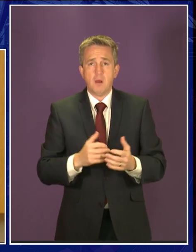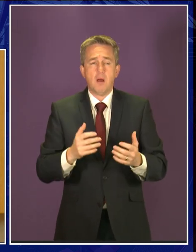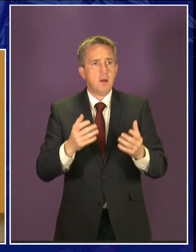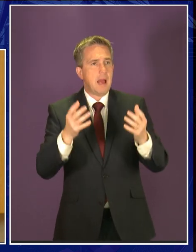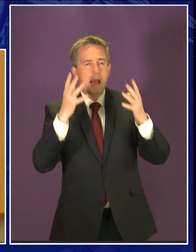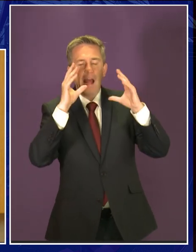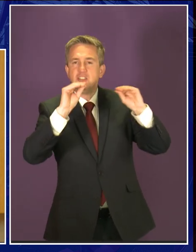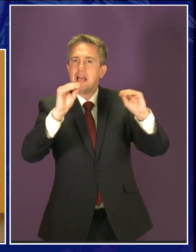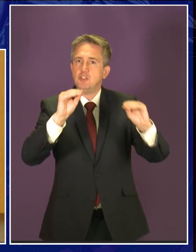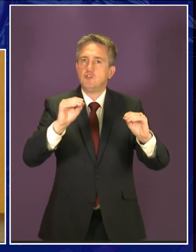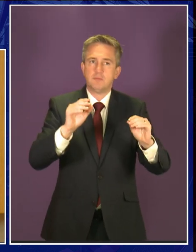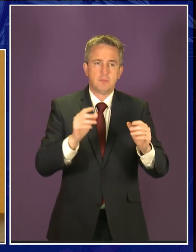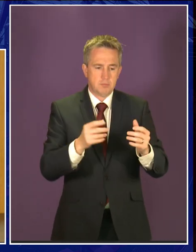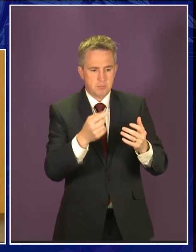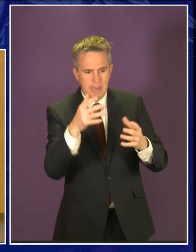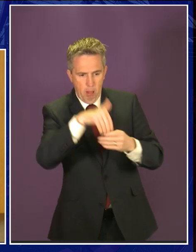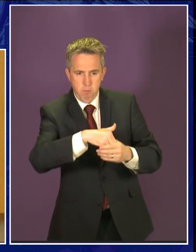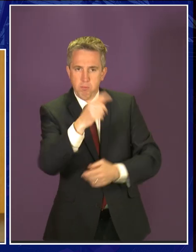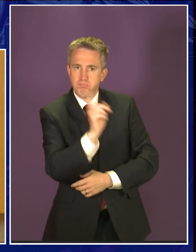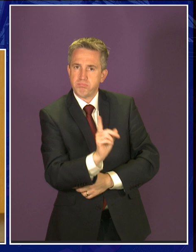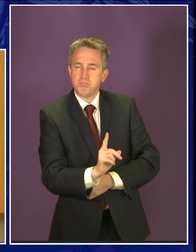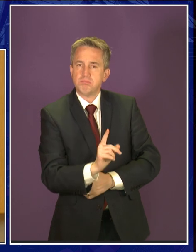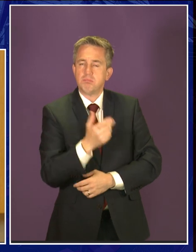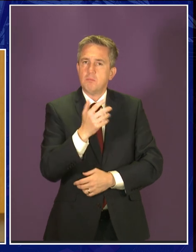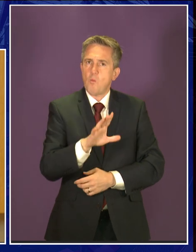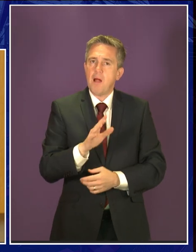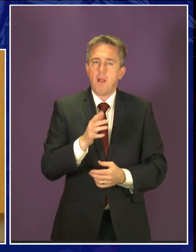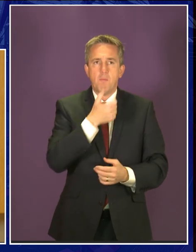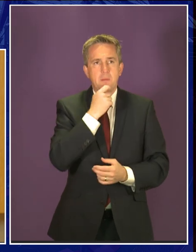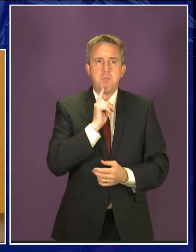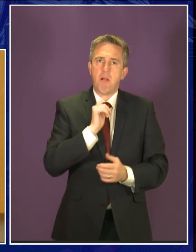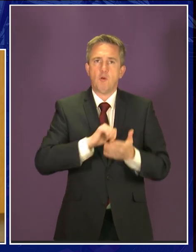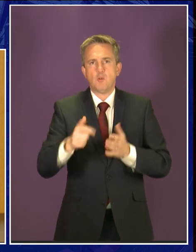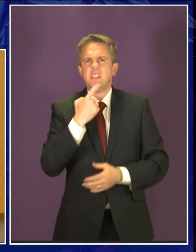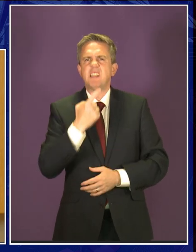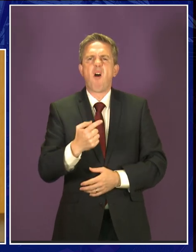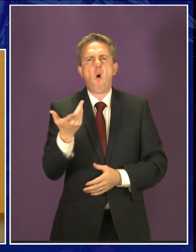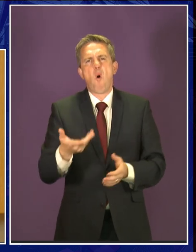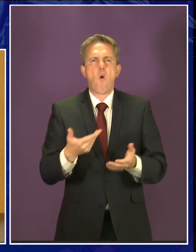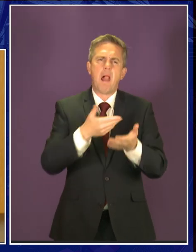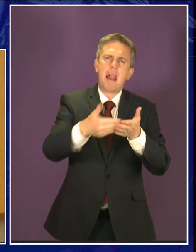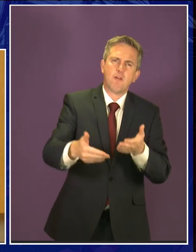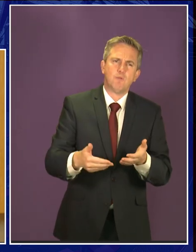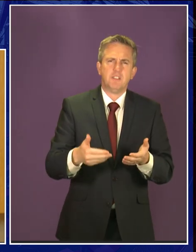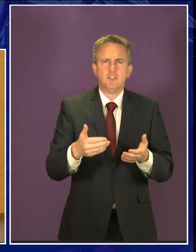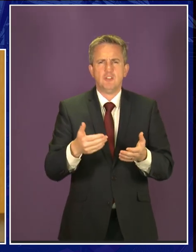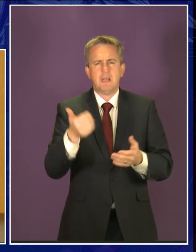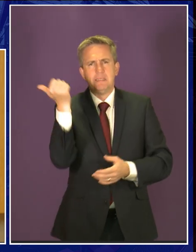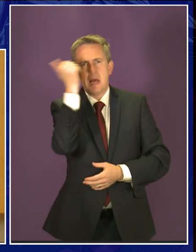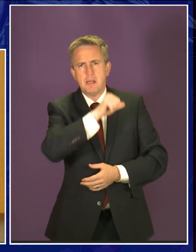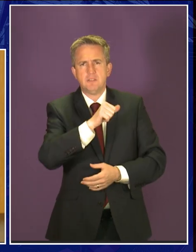education system solely based on research findings related to its extra musical benefits, such as on language, on intelligence,